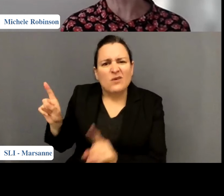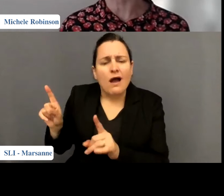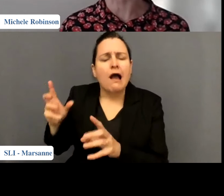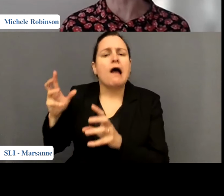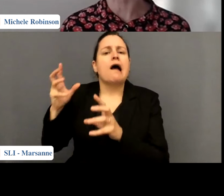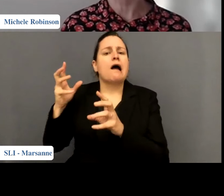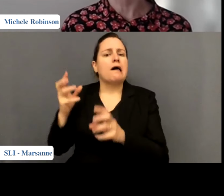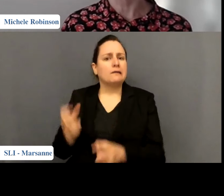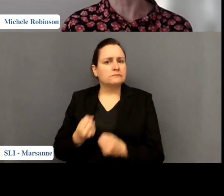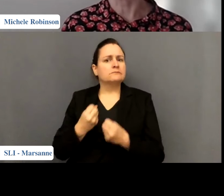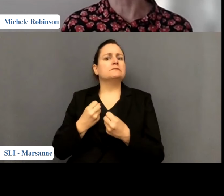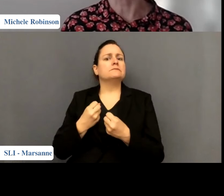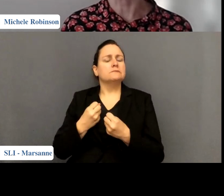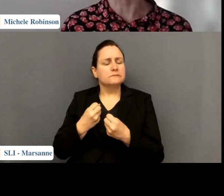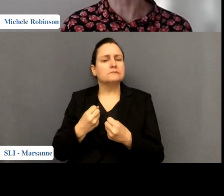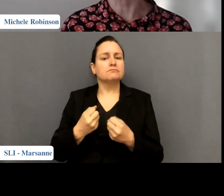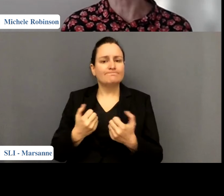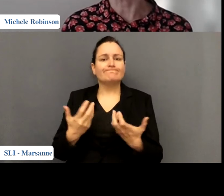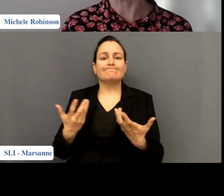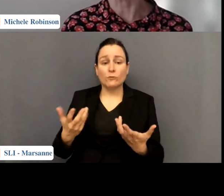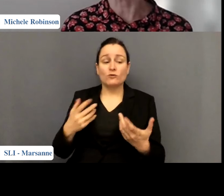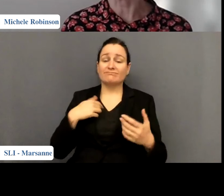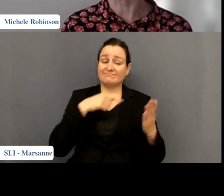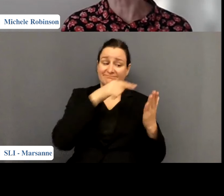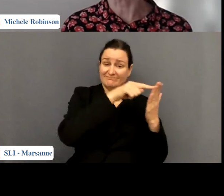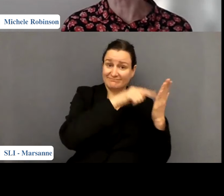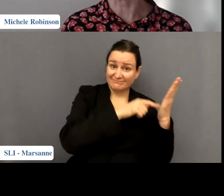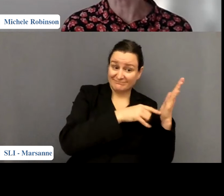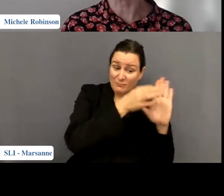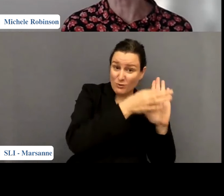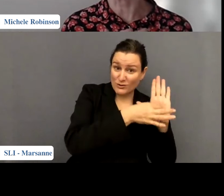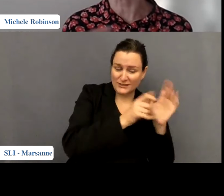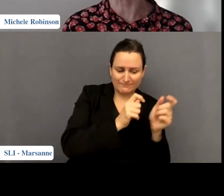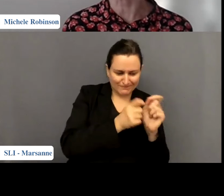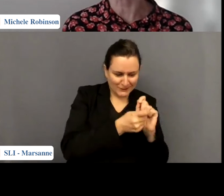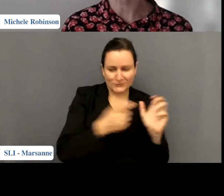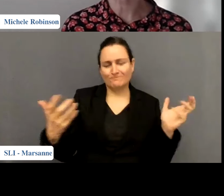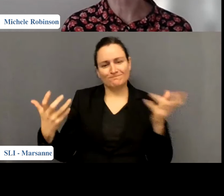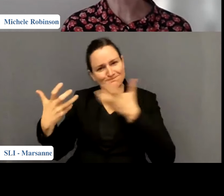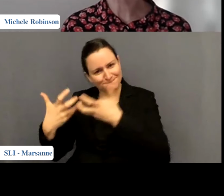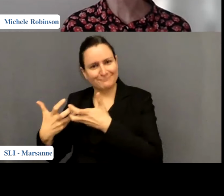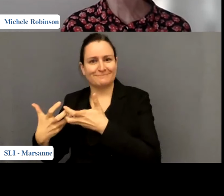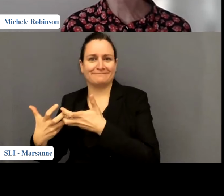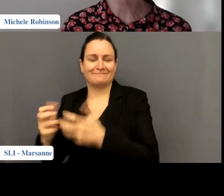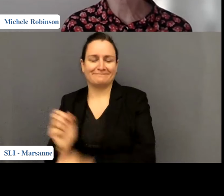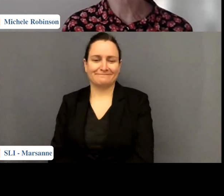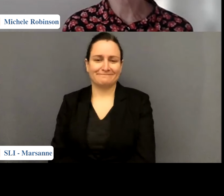the protections around of women and their children in these forums.